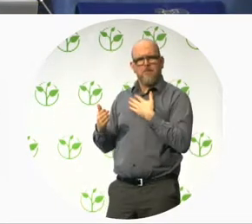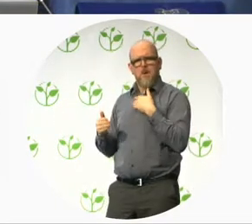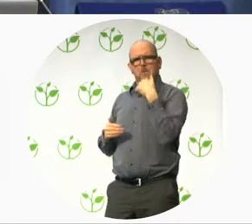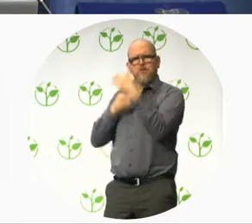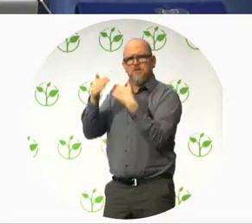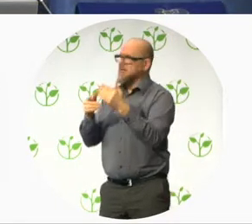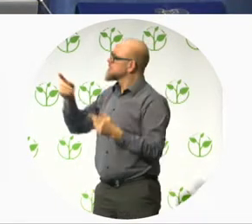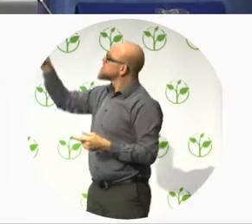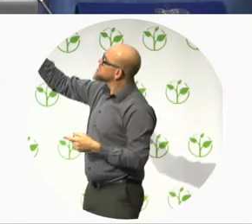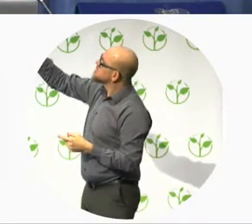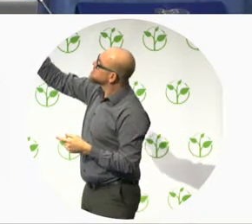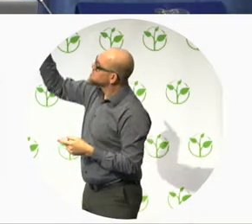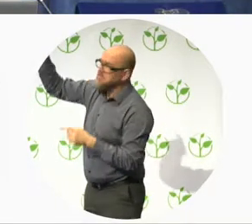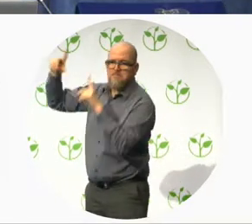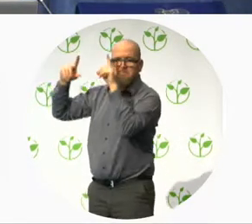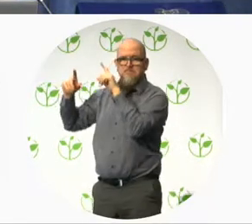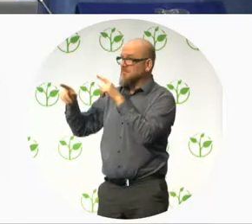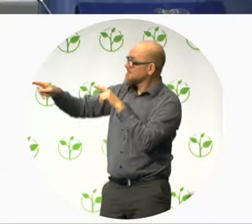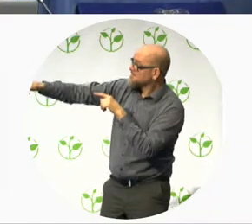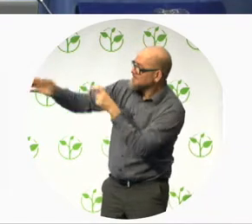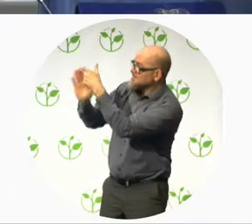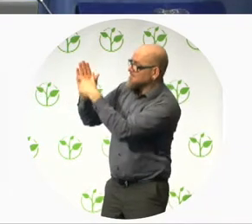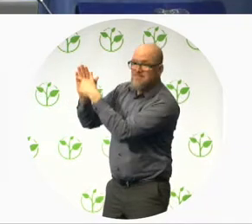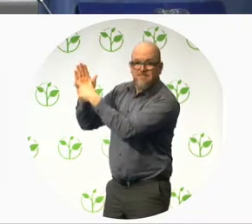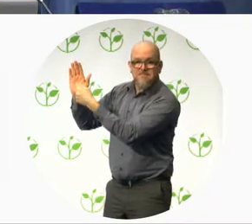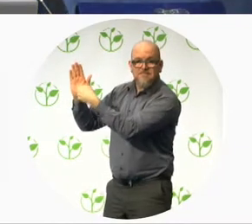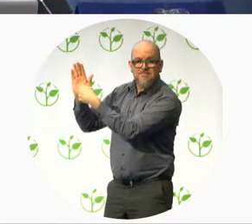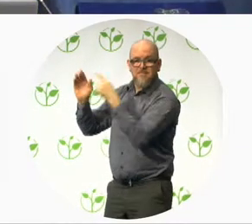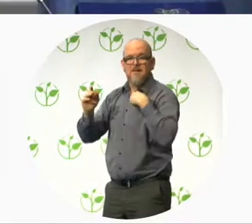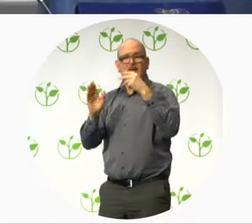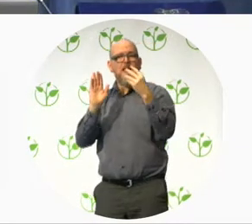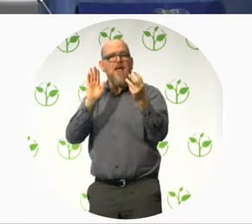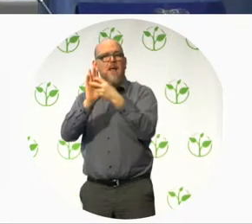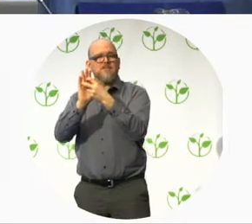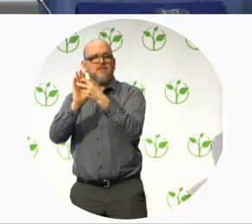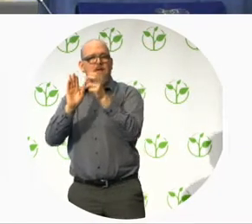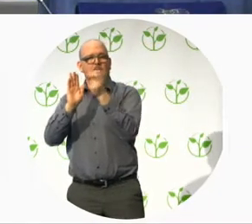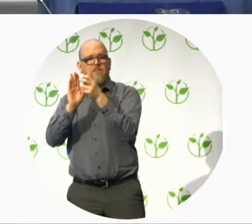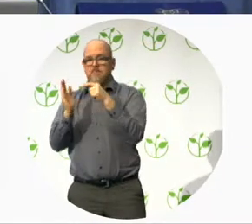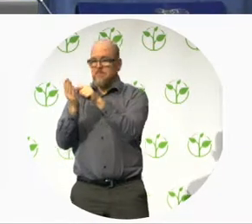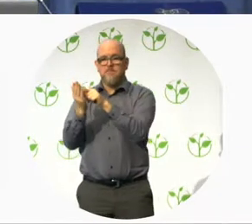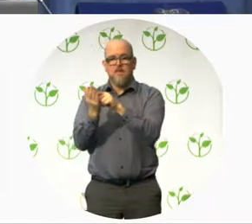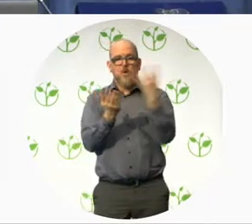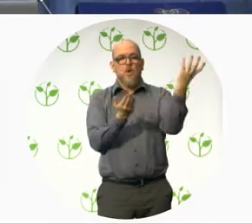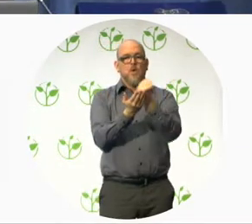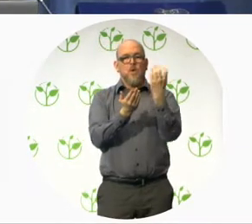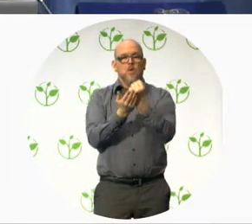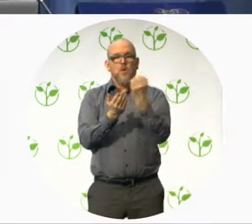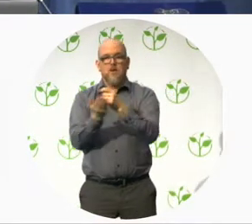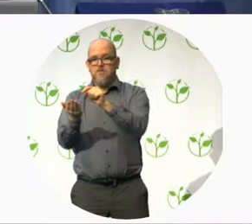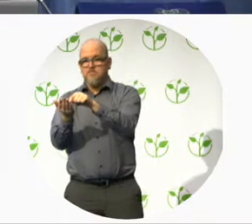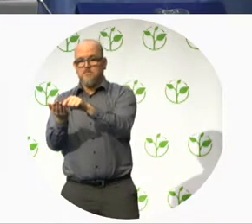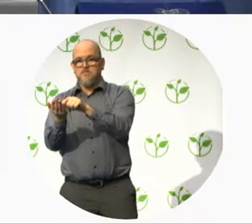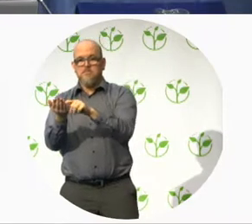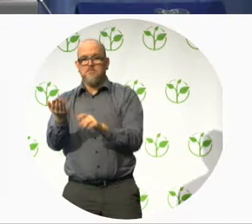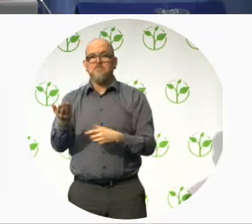We have an app. An application which is, can be downloaded to your mobile and used worldwide.